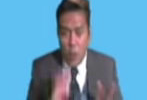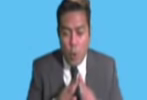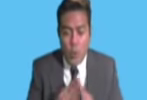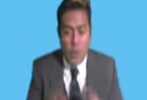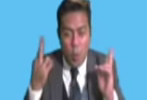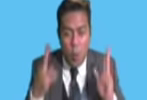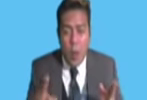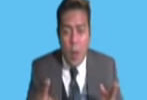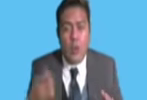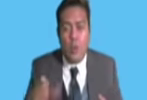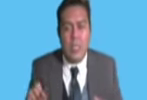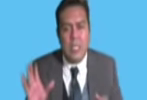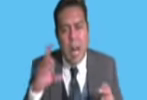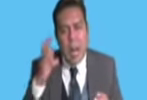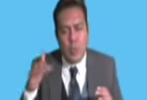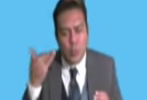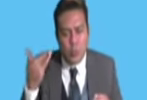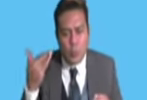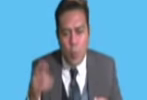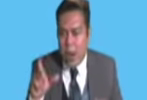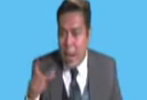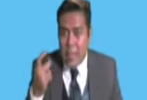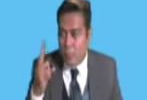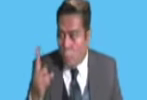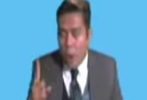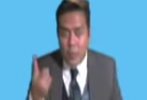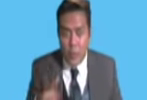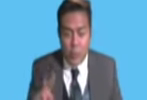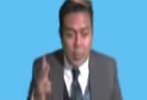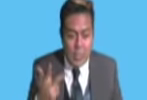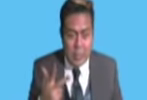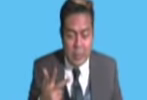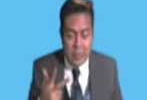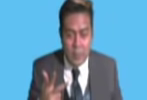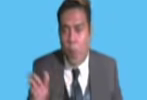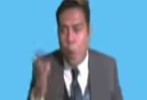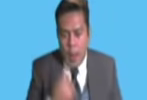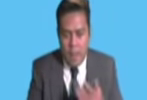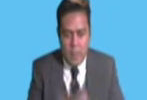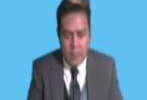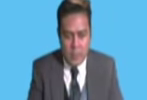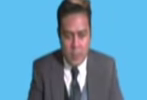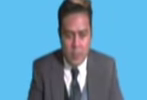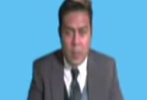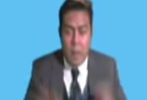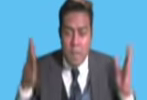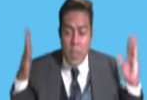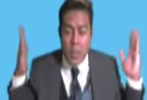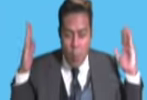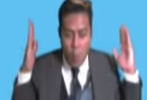are being used as classrooms, with classes from 1 to 8, all going on at the same time in this big